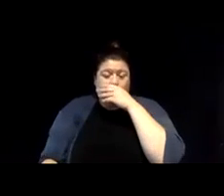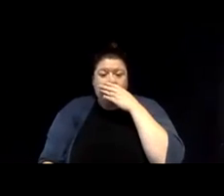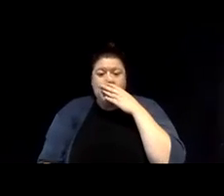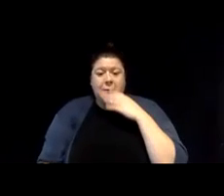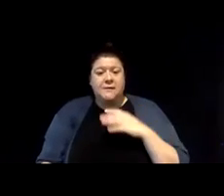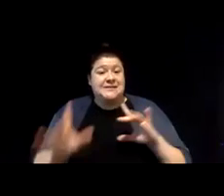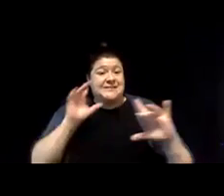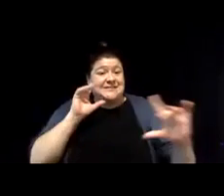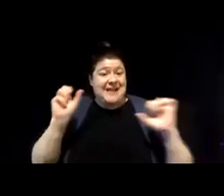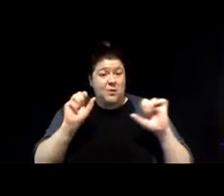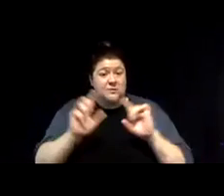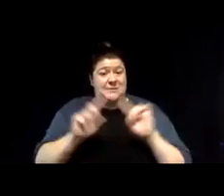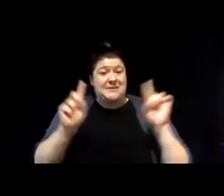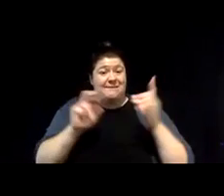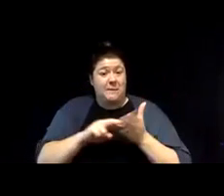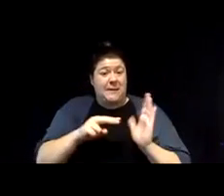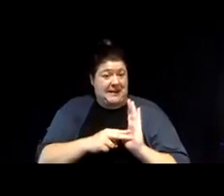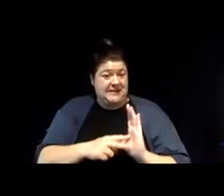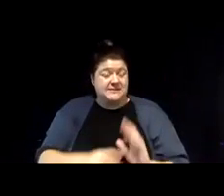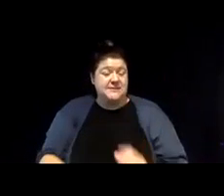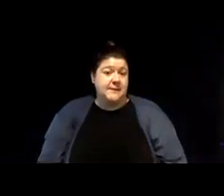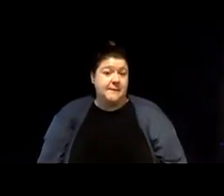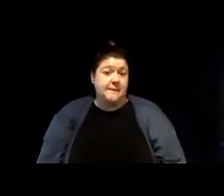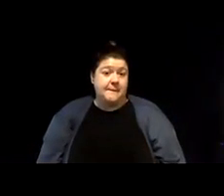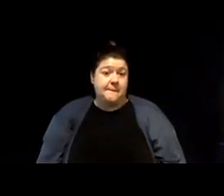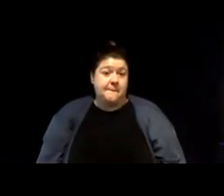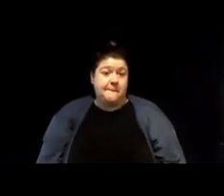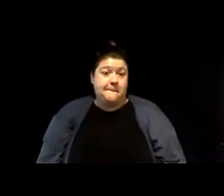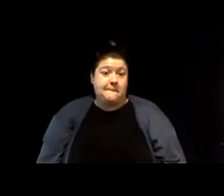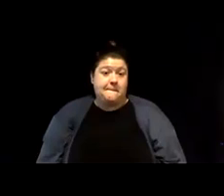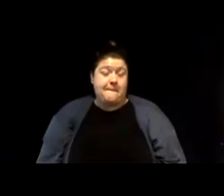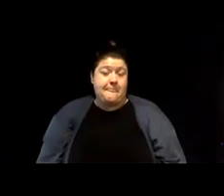sounds but different meanings.